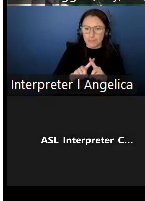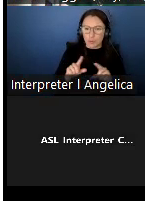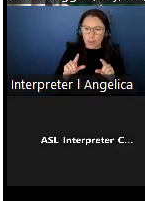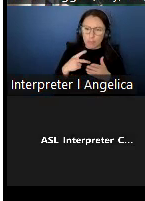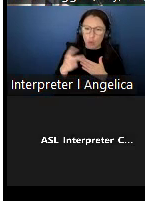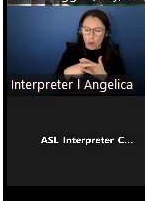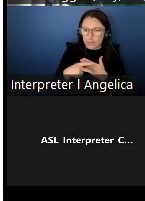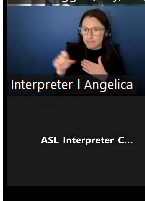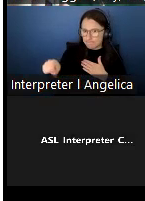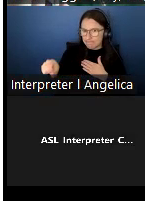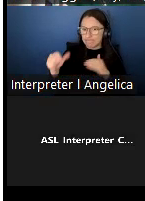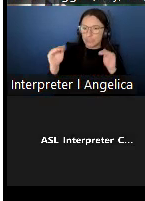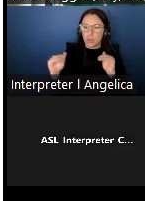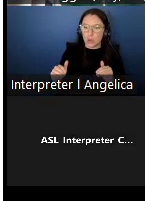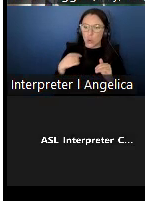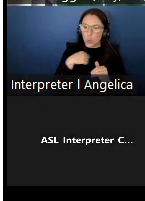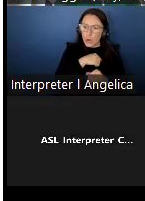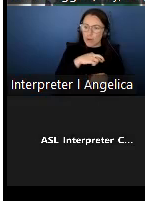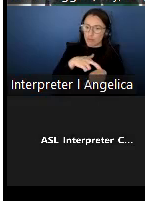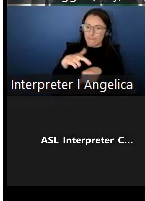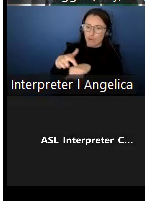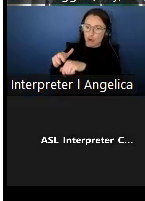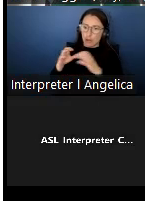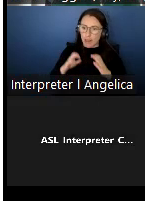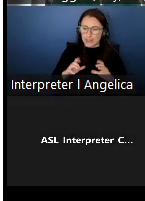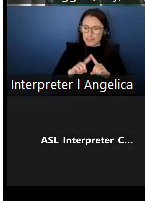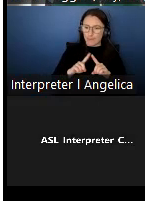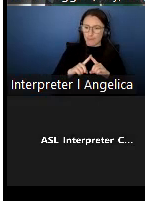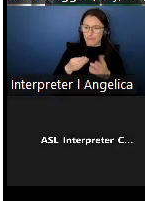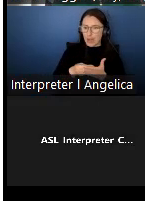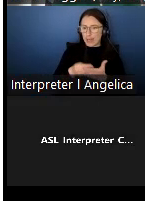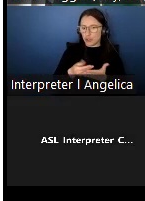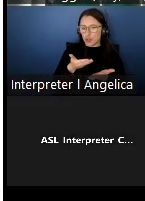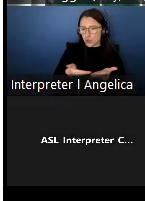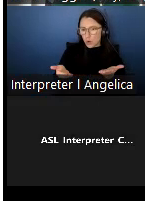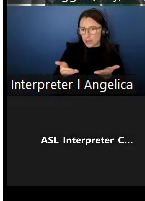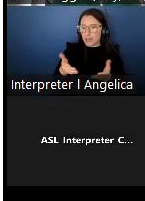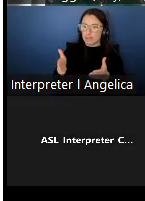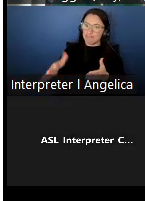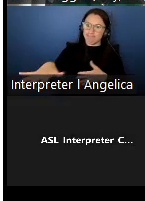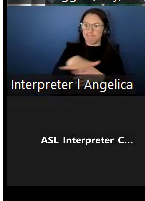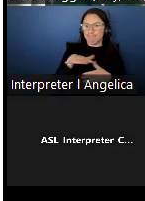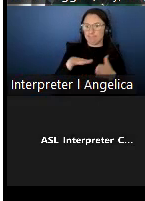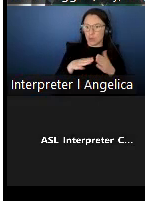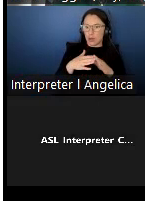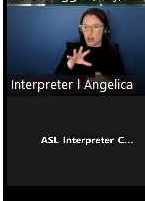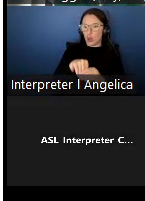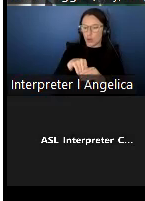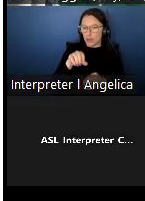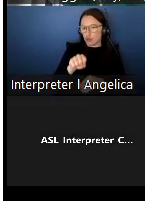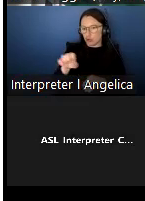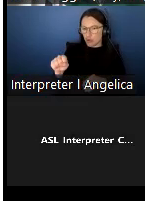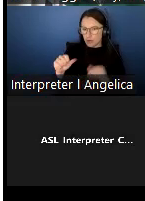refer clients to different financial resources within the community, including social services. I ask what